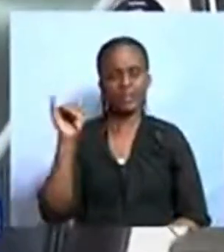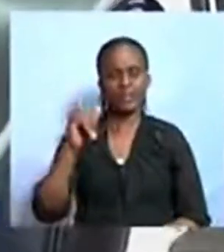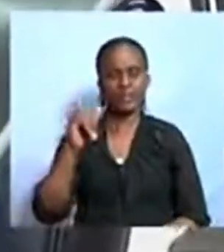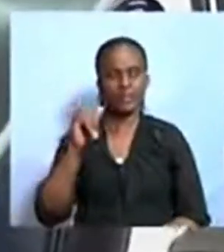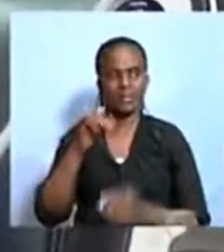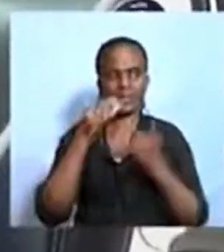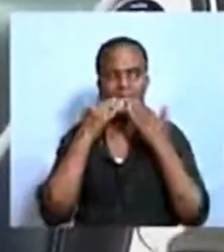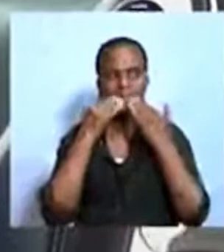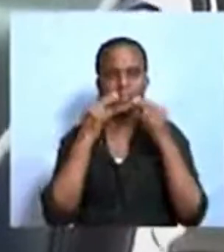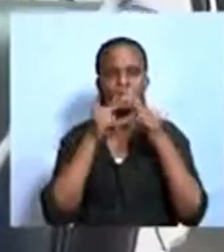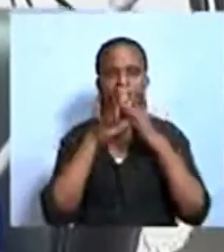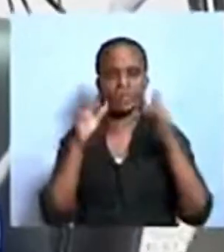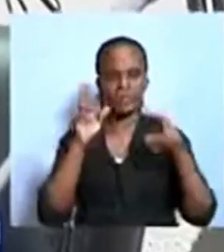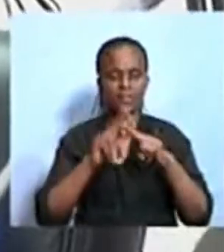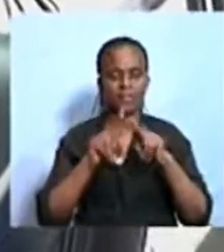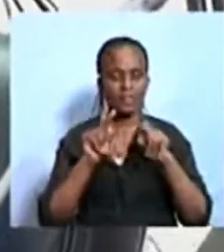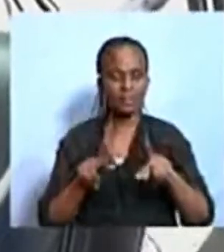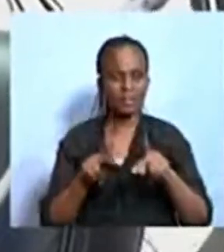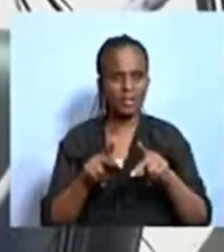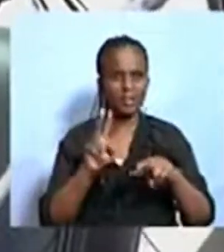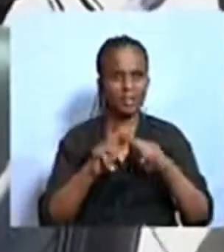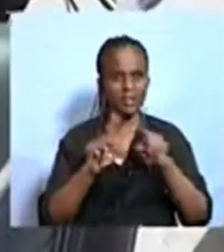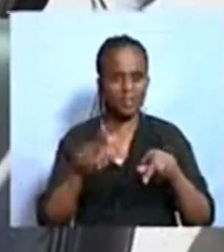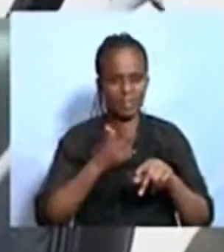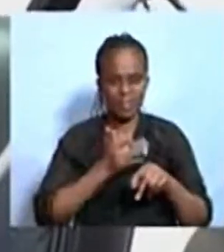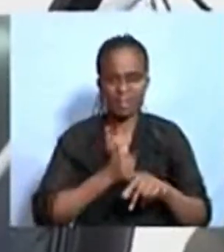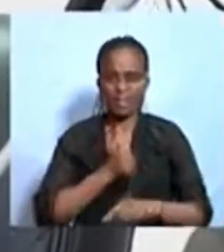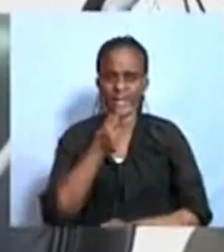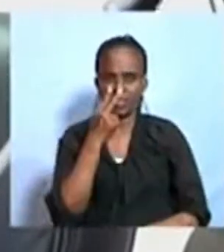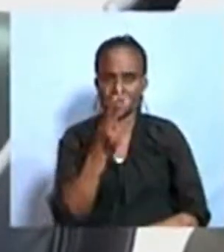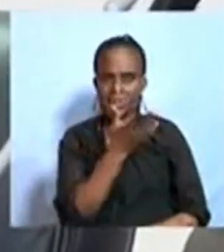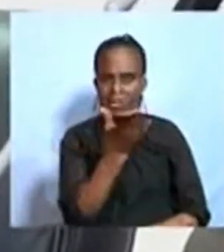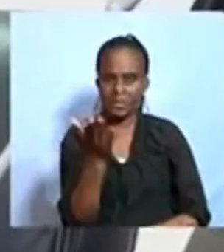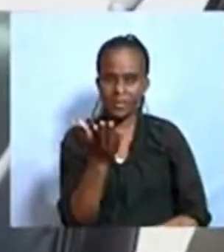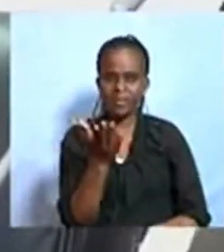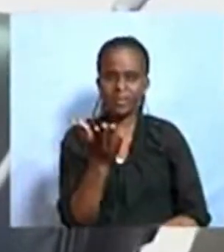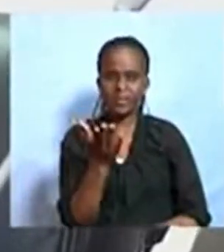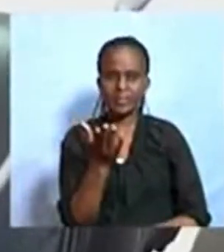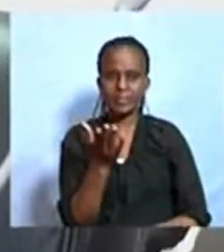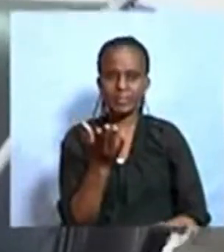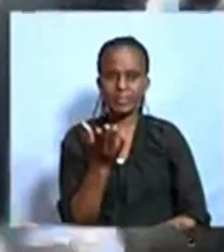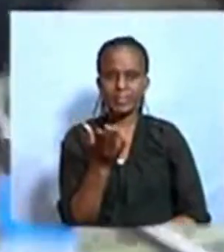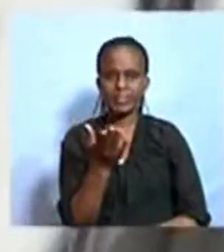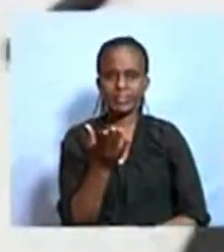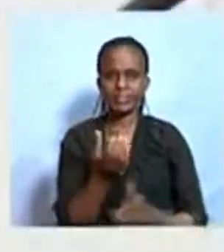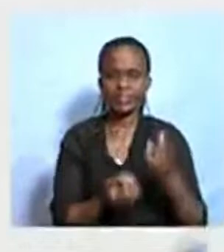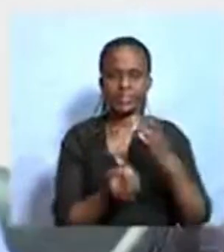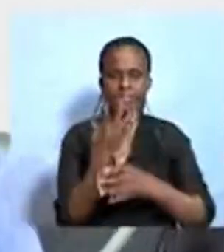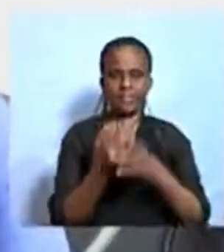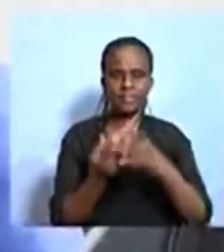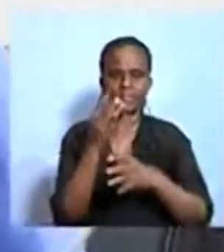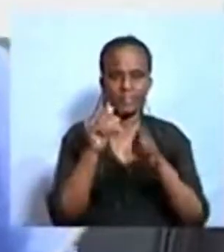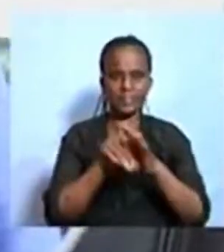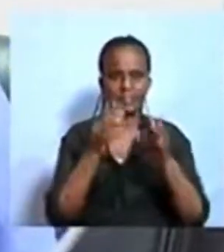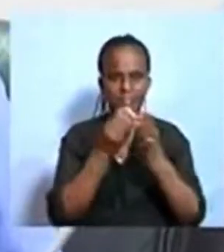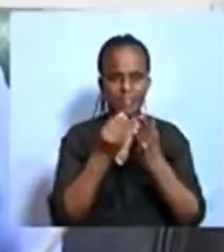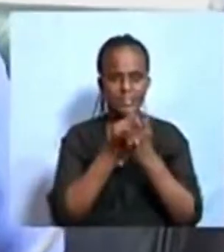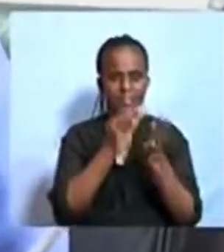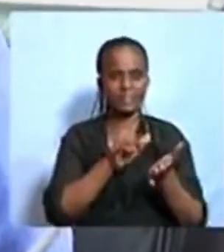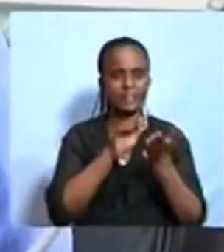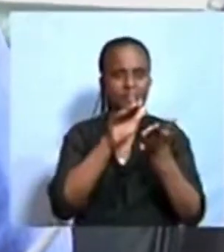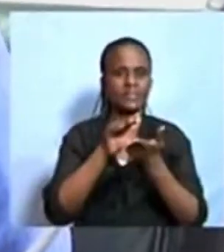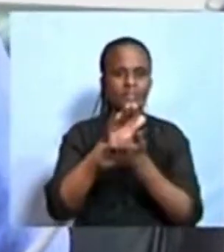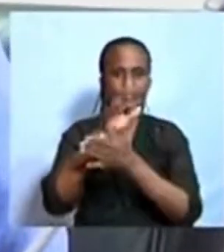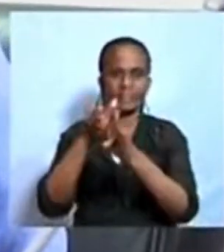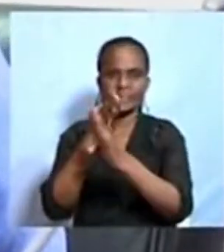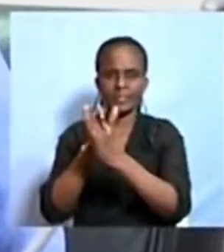Thank you very much, Chair. Chair, I want to look at the growth maybe in the quantum of money being allocated towards the